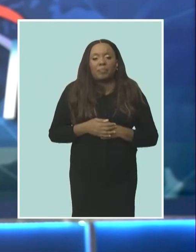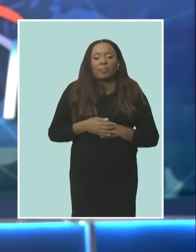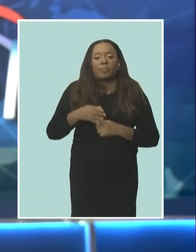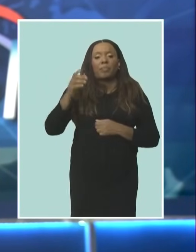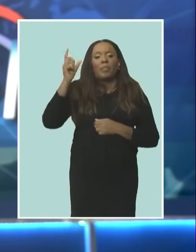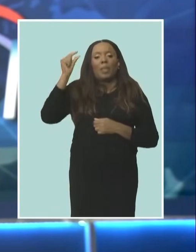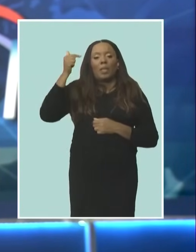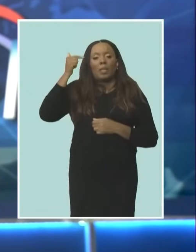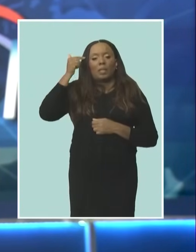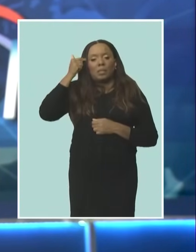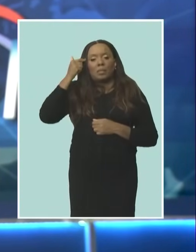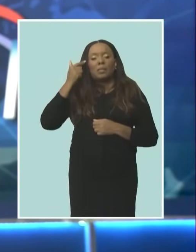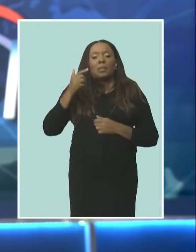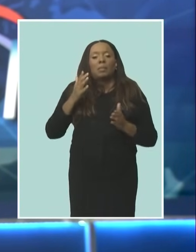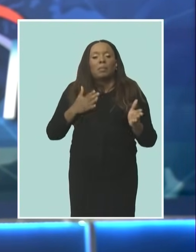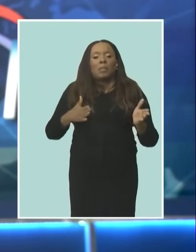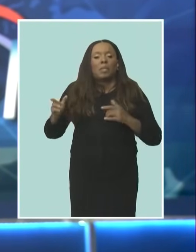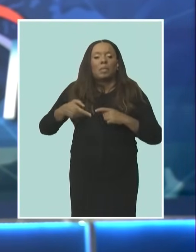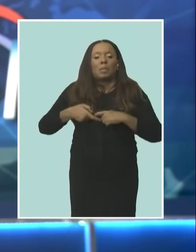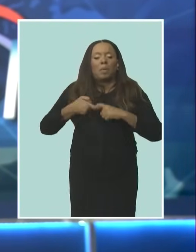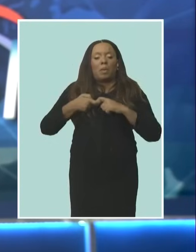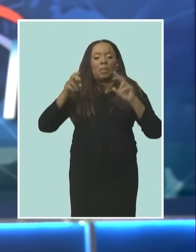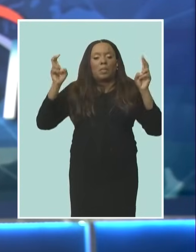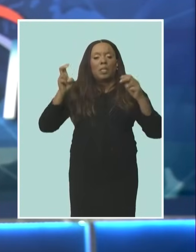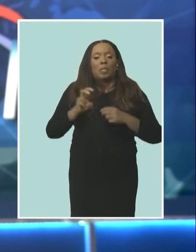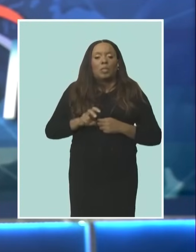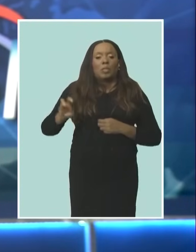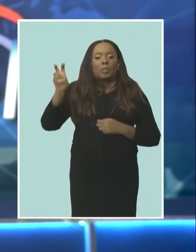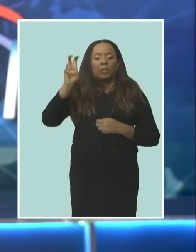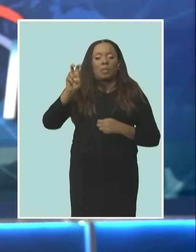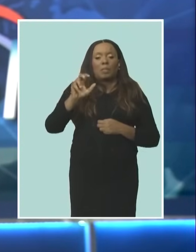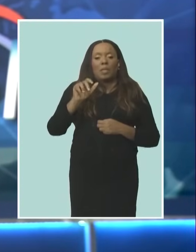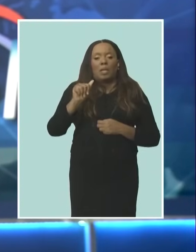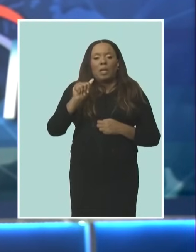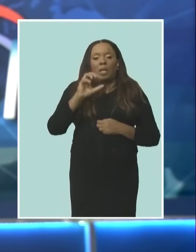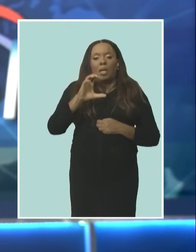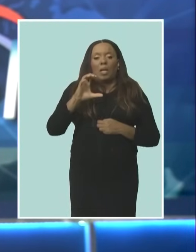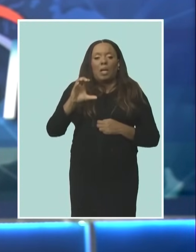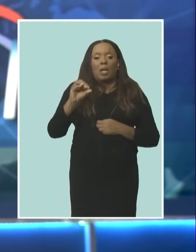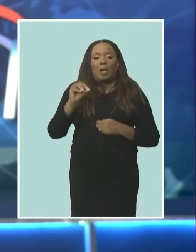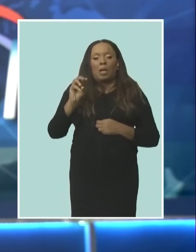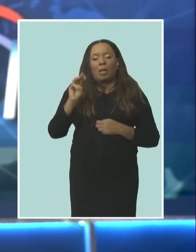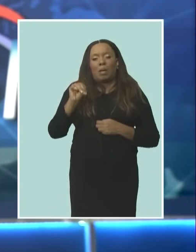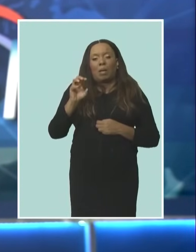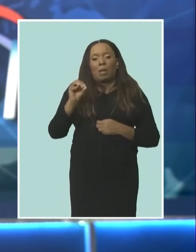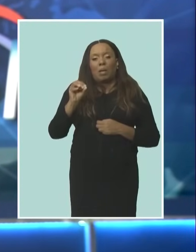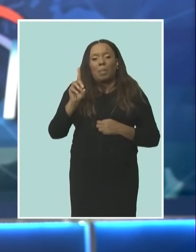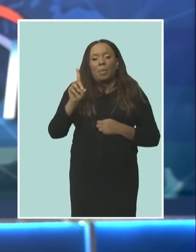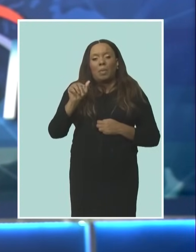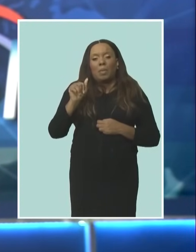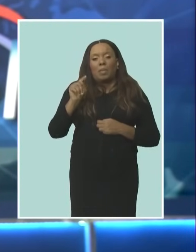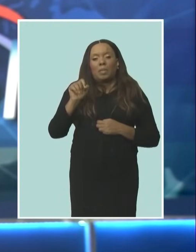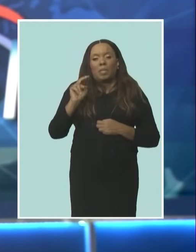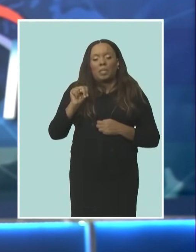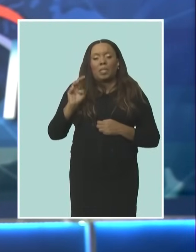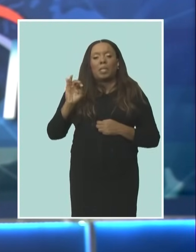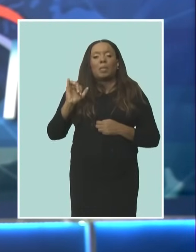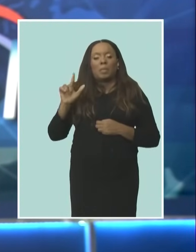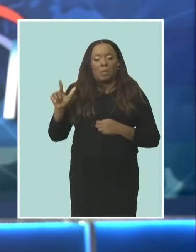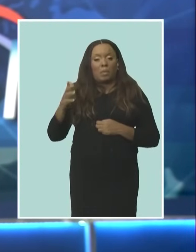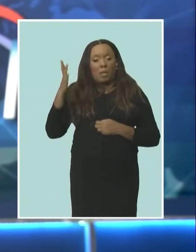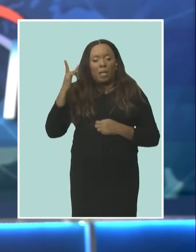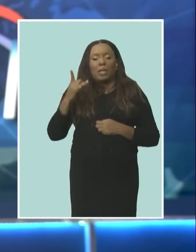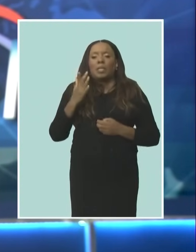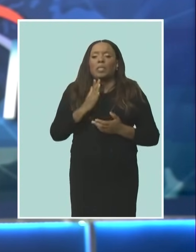property rentals, government is prepared to pause the tourism accommodation bill. That's according to Minister of Tourism Ian Gooding-Edgell